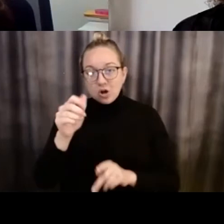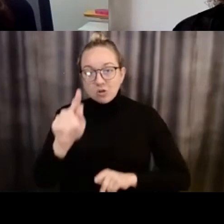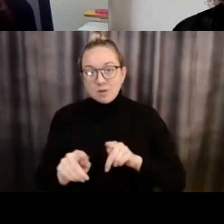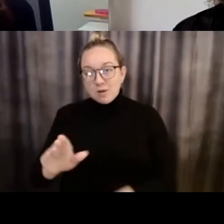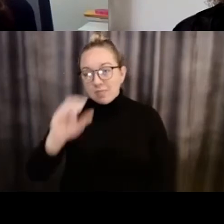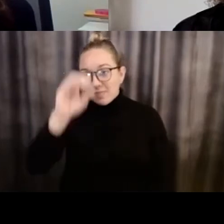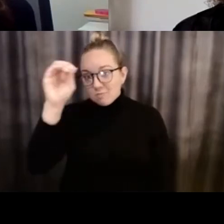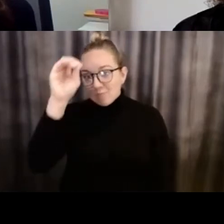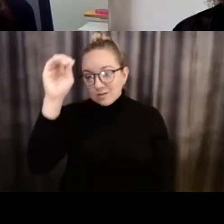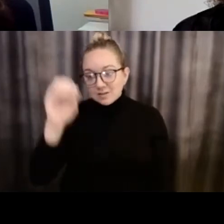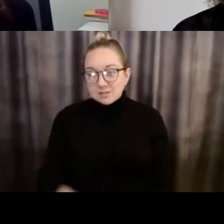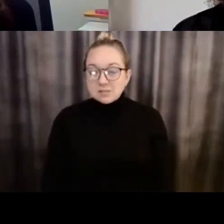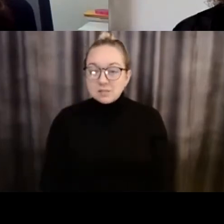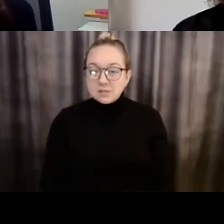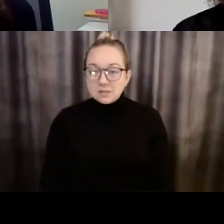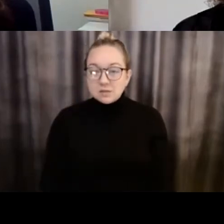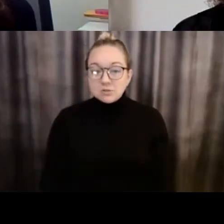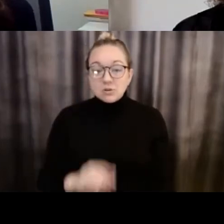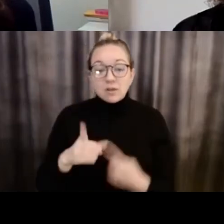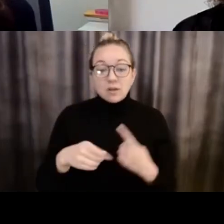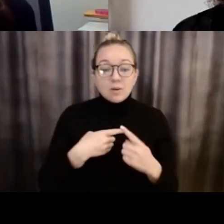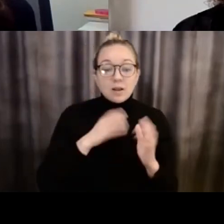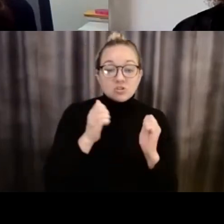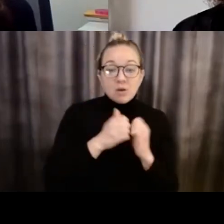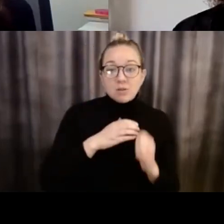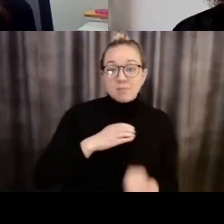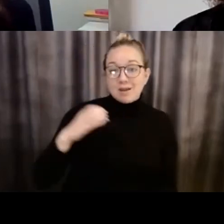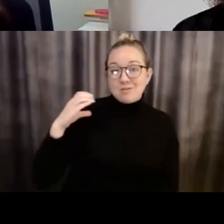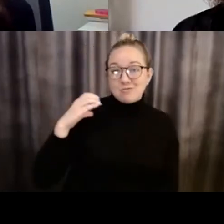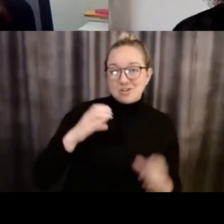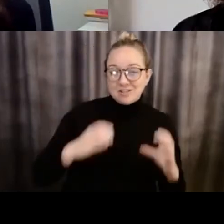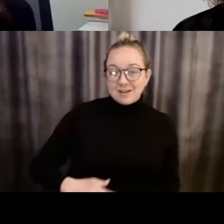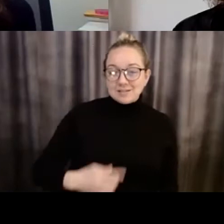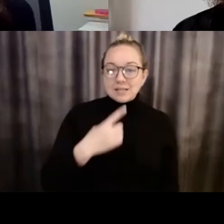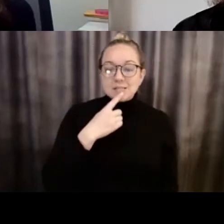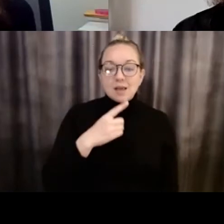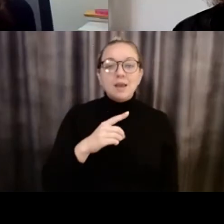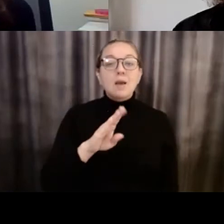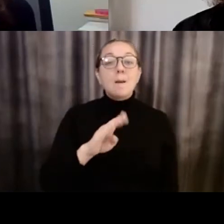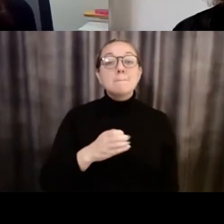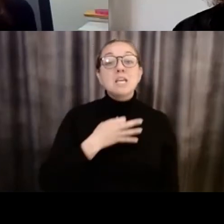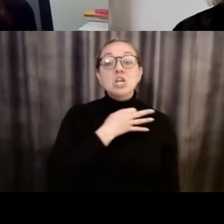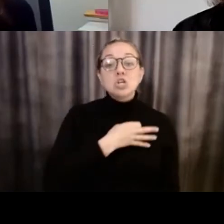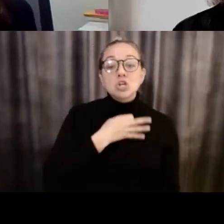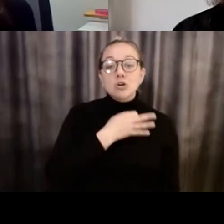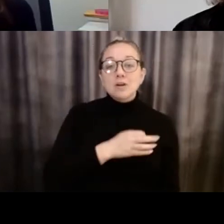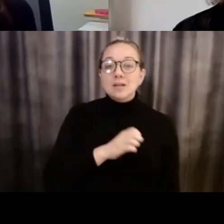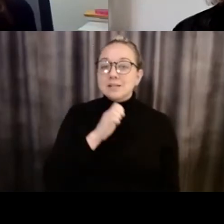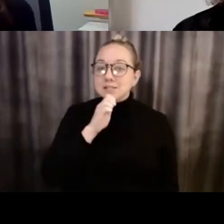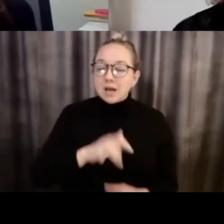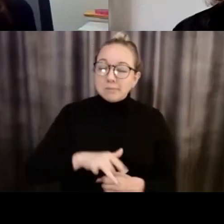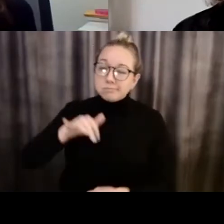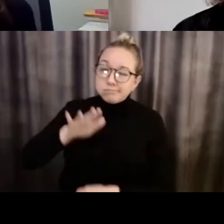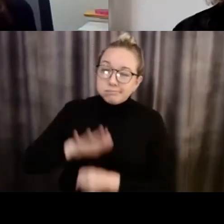to my coaching clients and my clinical clients, I say, be curious, not furious. So rather than approaching